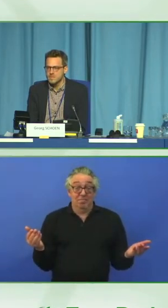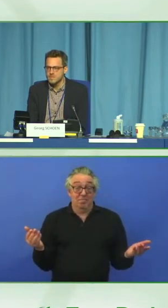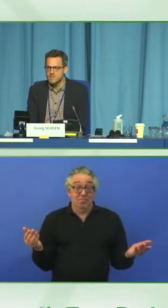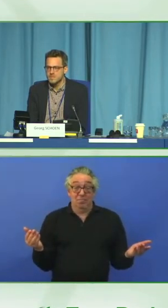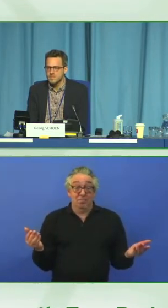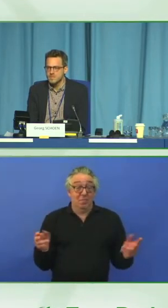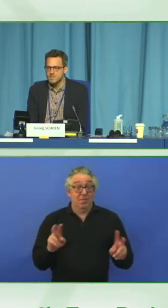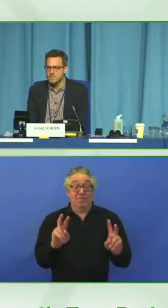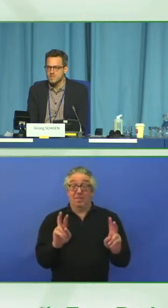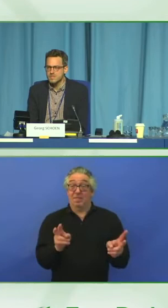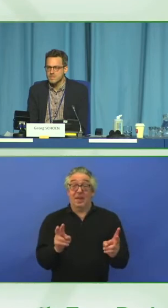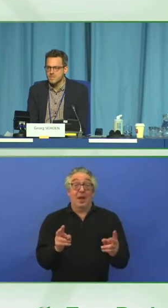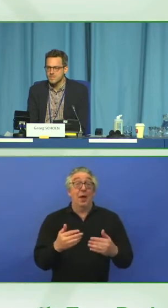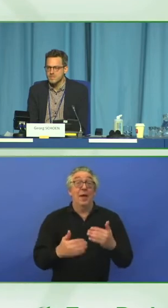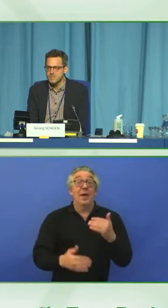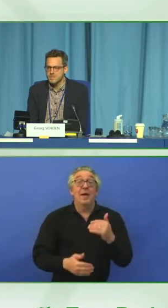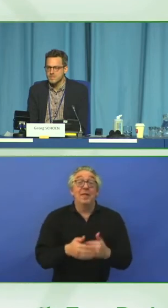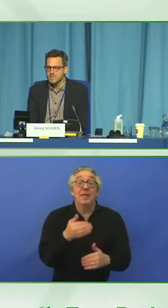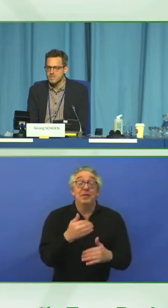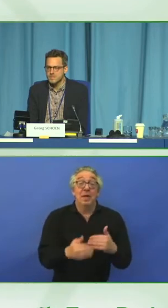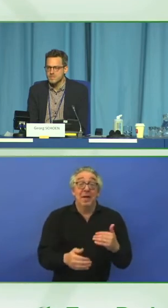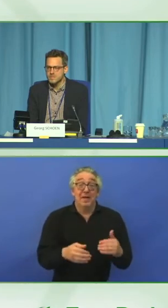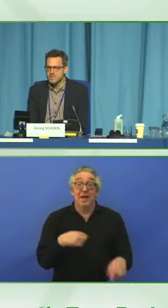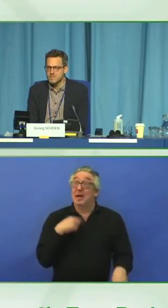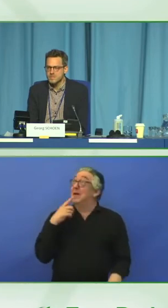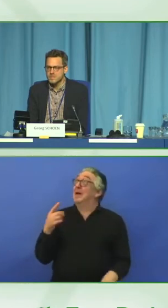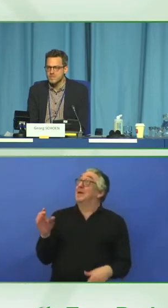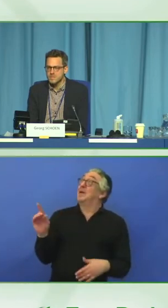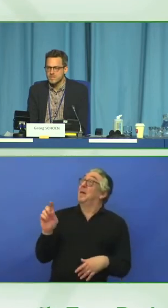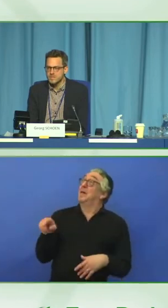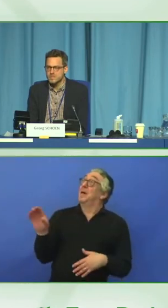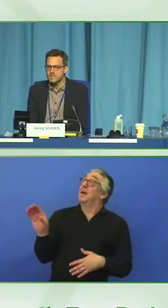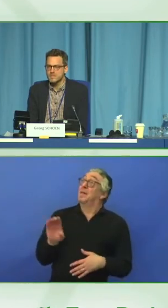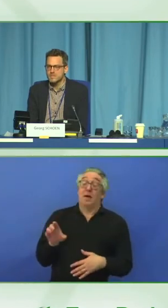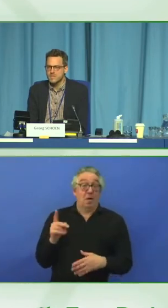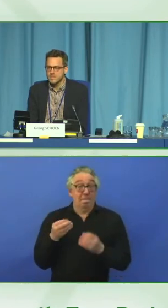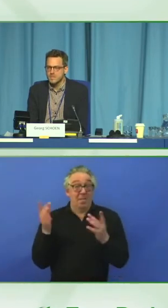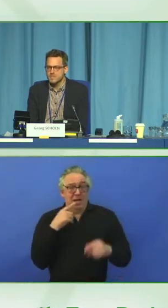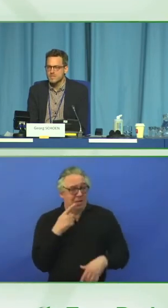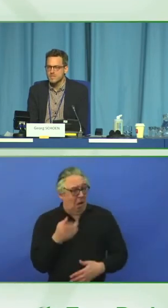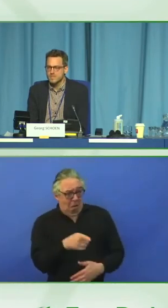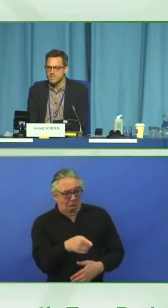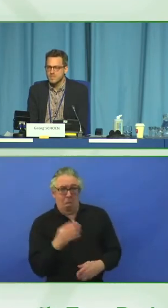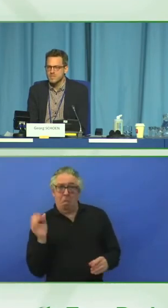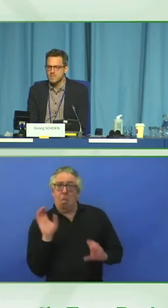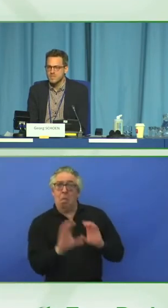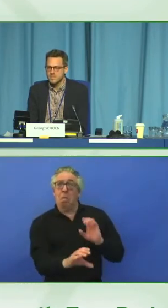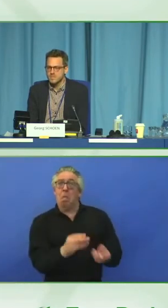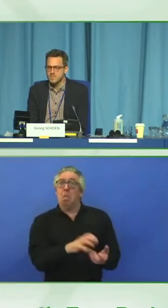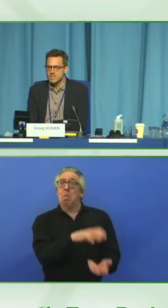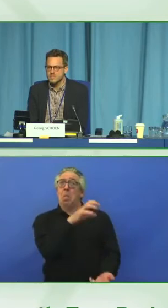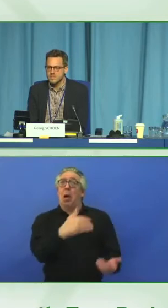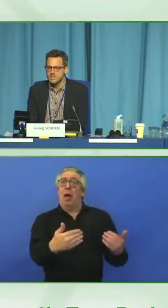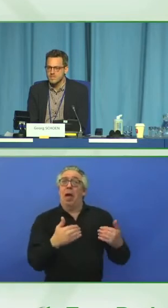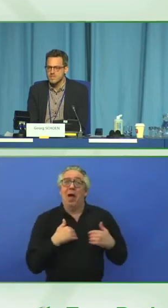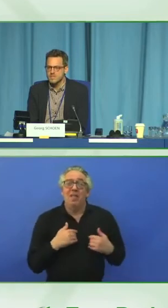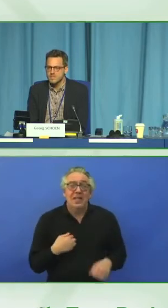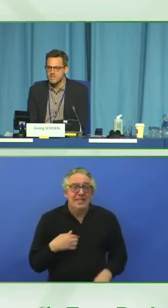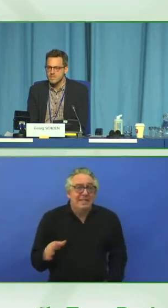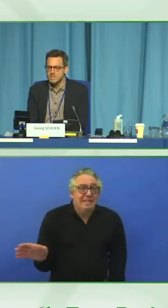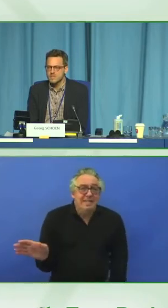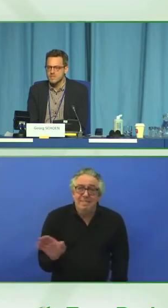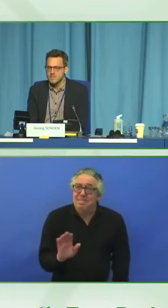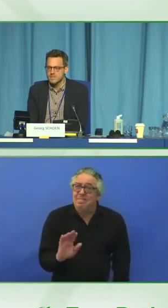how do you bring it? You can only bring it to limelight and give sustainable solutions. I think if you bring the best